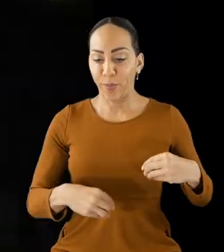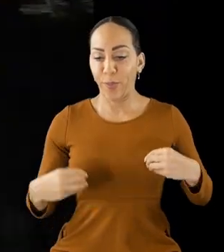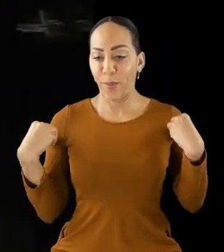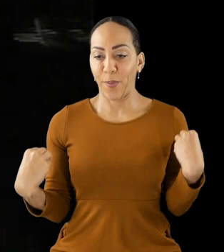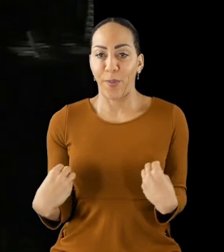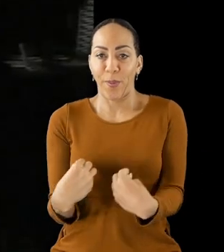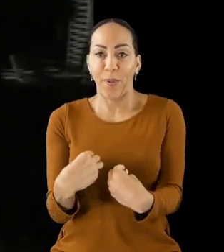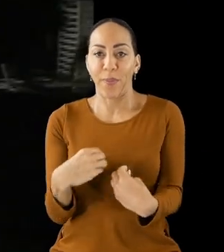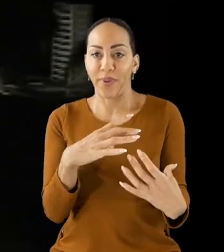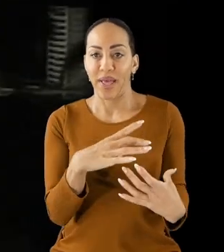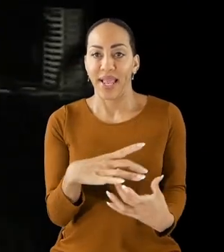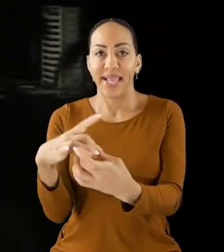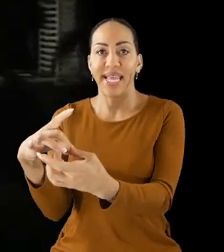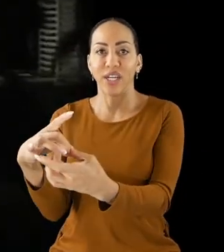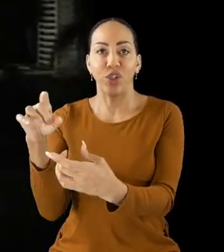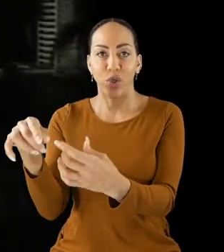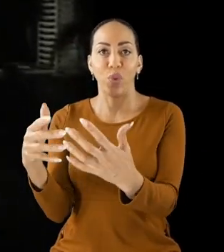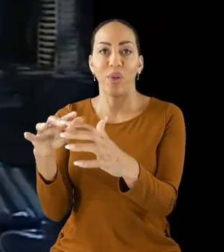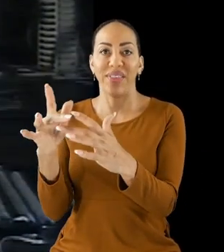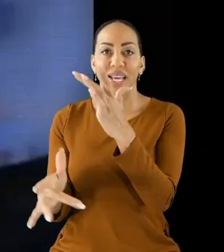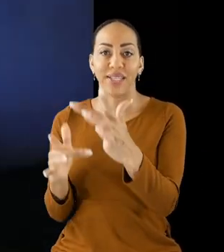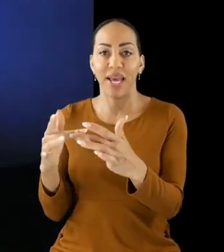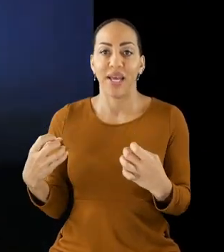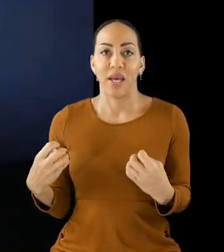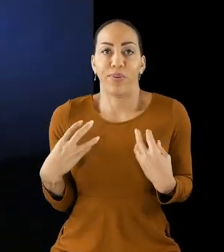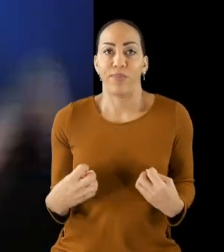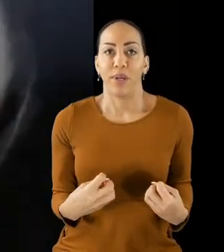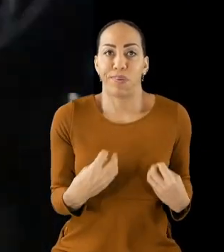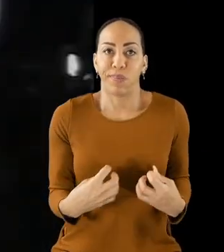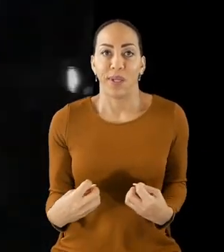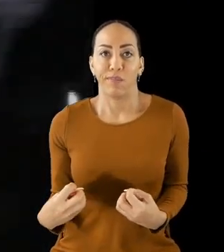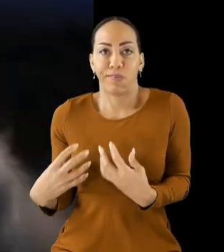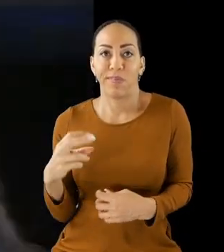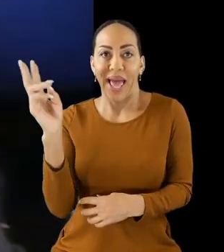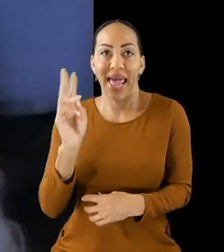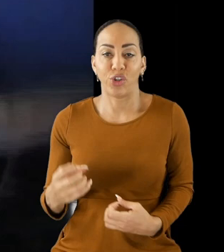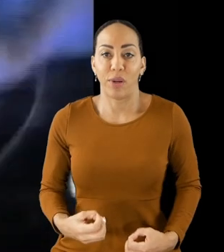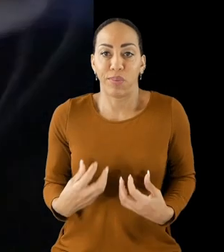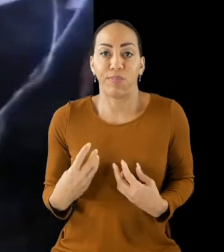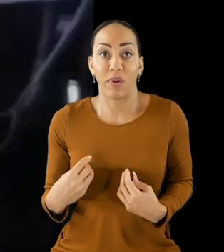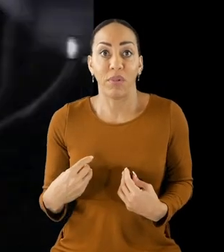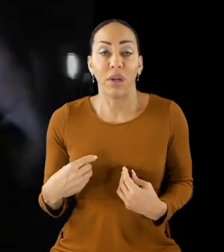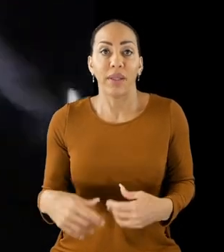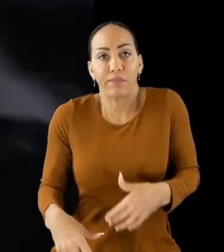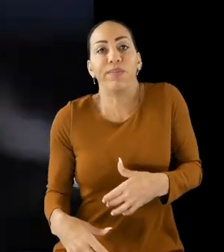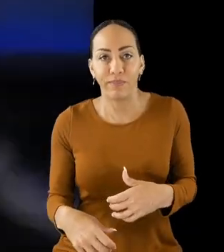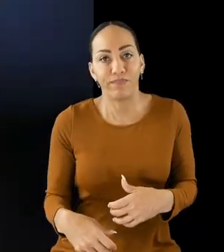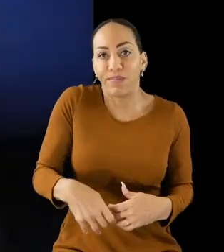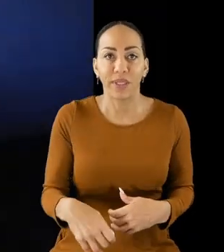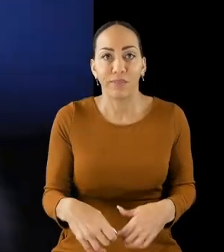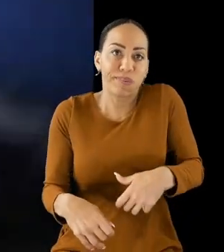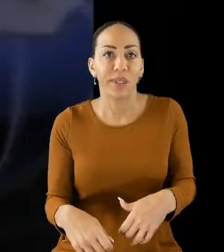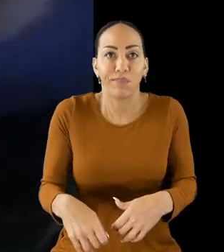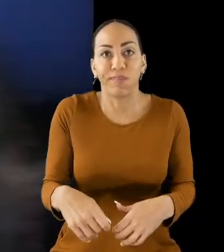then stimulated different parts of his body with electric shocks. So all the movements you see here are actually involuntary.